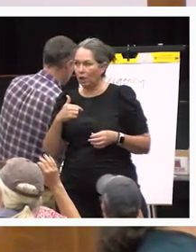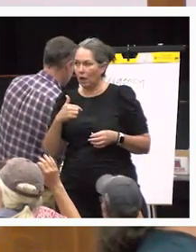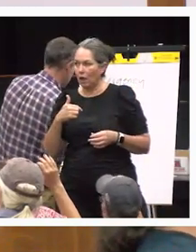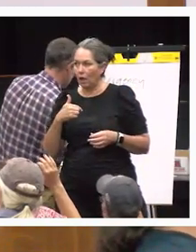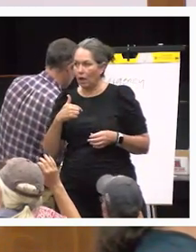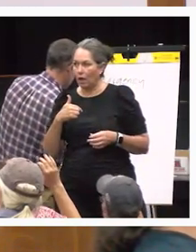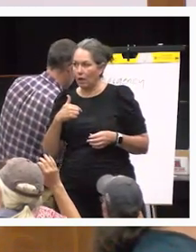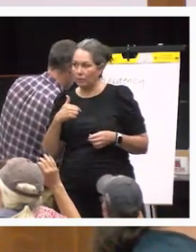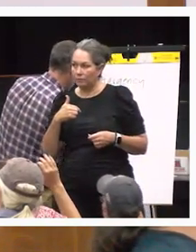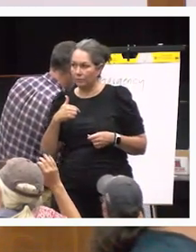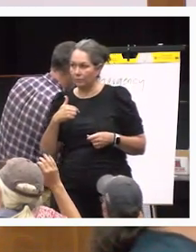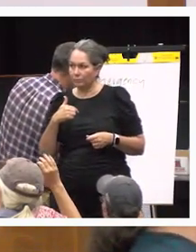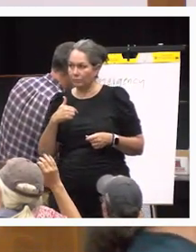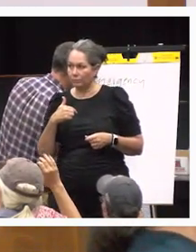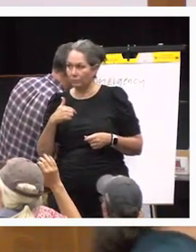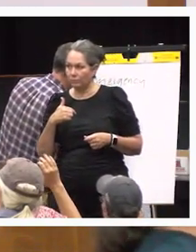to